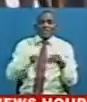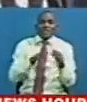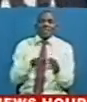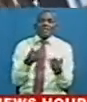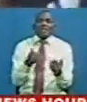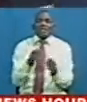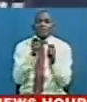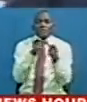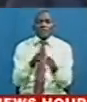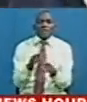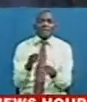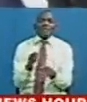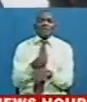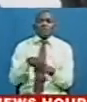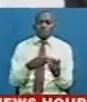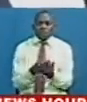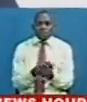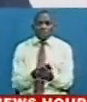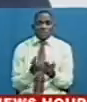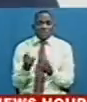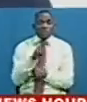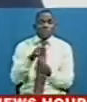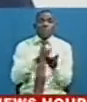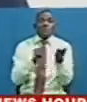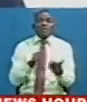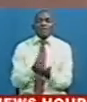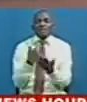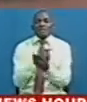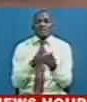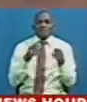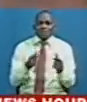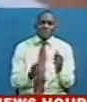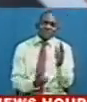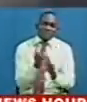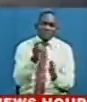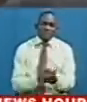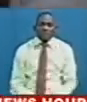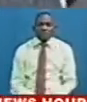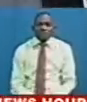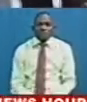existing donor-taker style. This, they believe, will help Ghana develop rapidly.